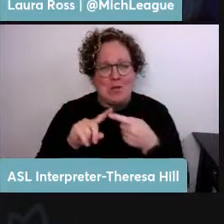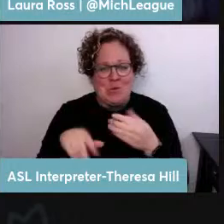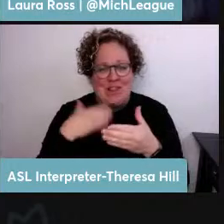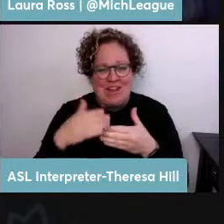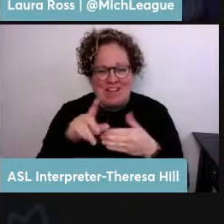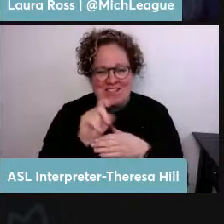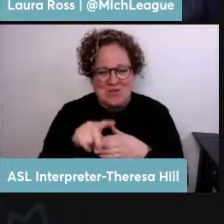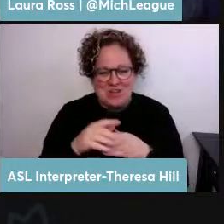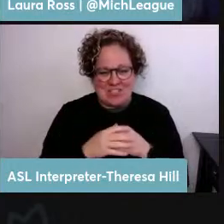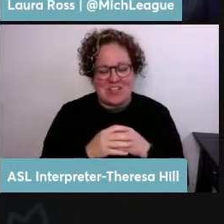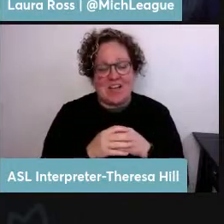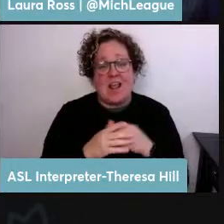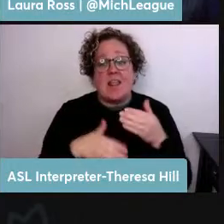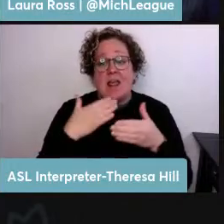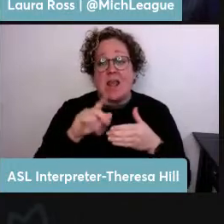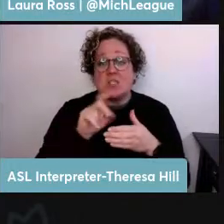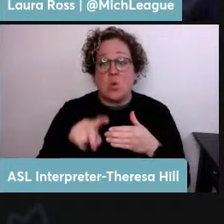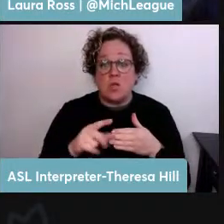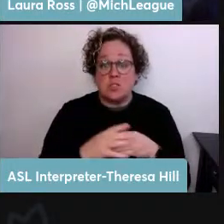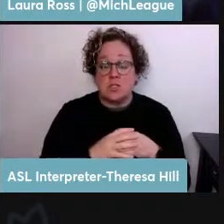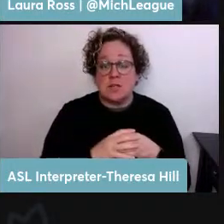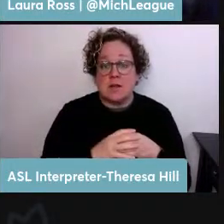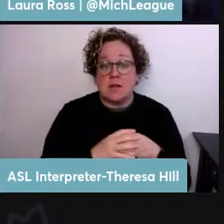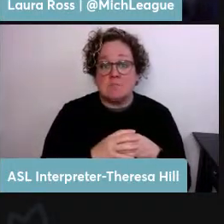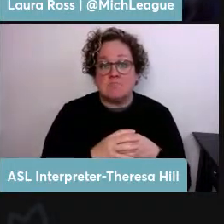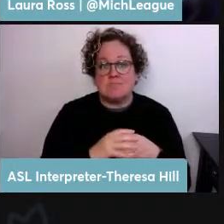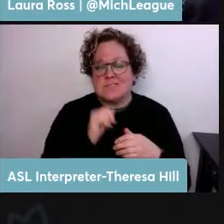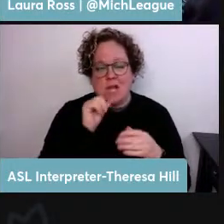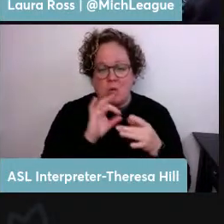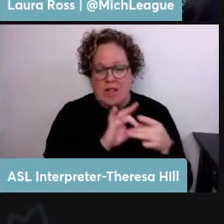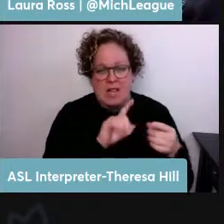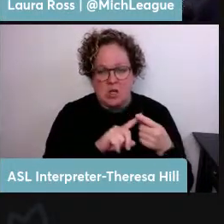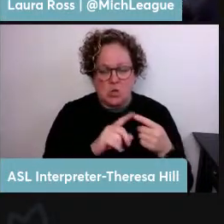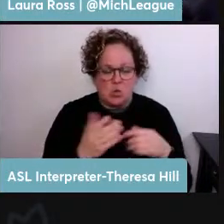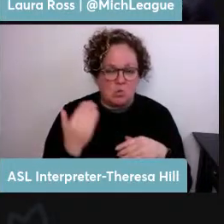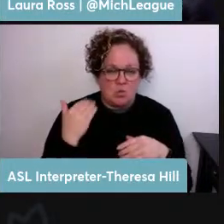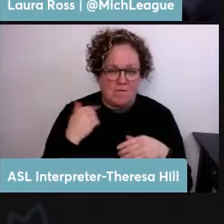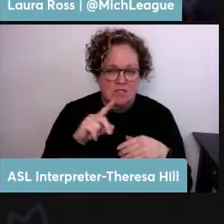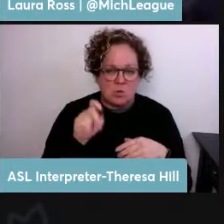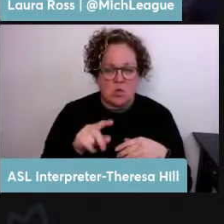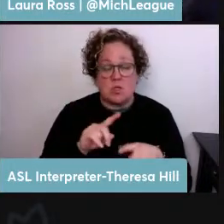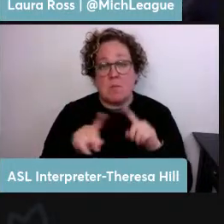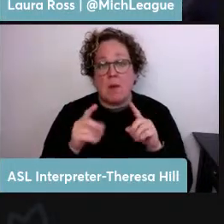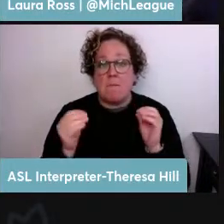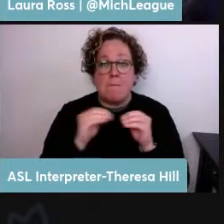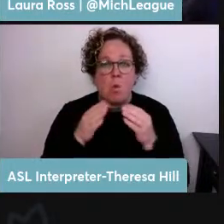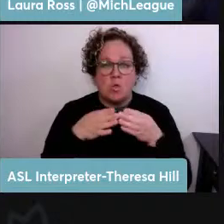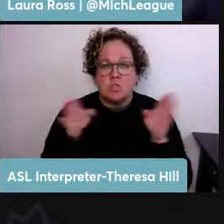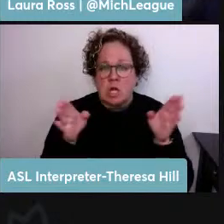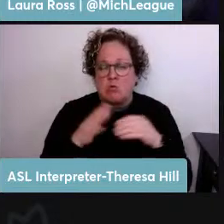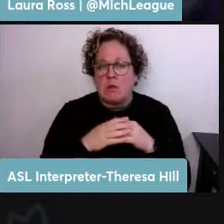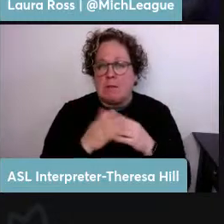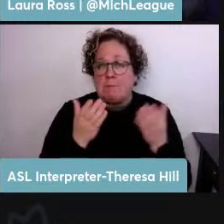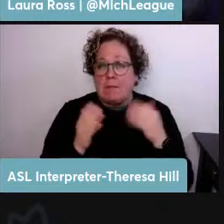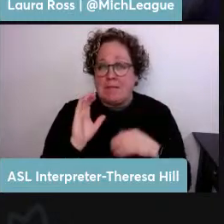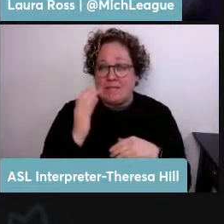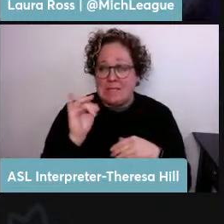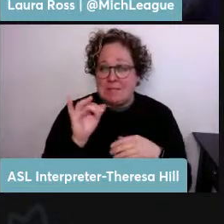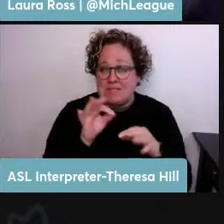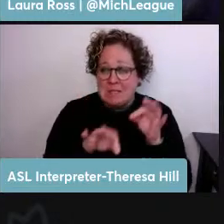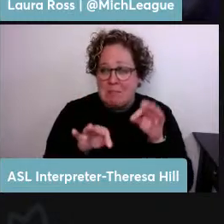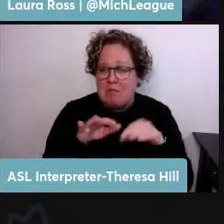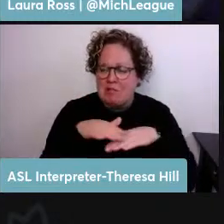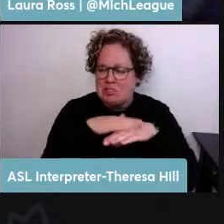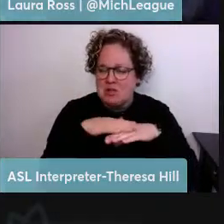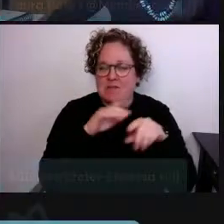The next question we got, and this is unrelated to the previous one, but more in general, and it may seem simple on the surface, but this is